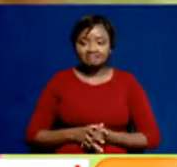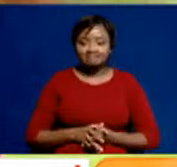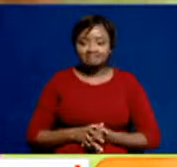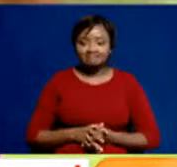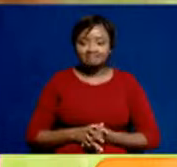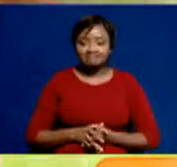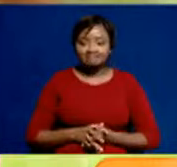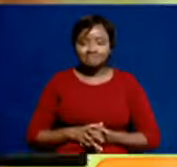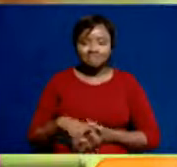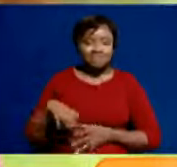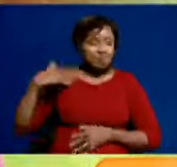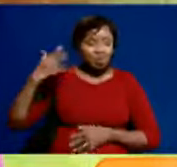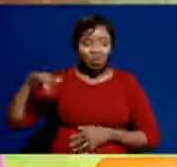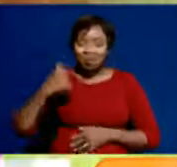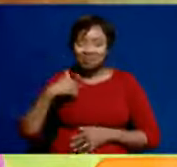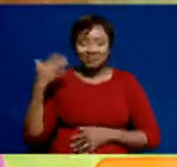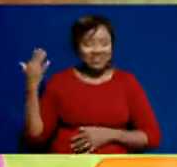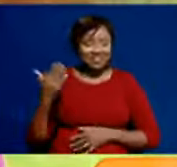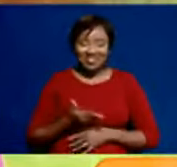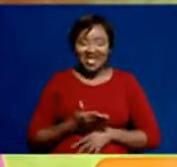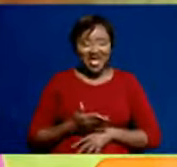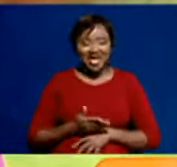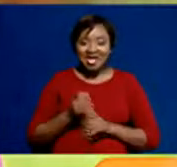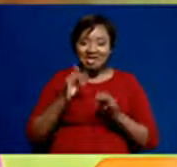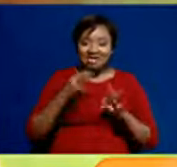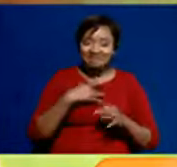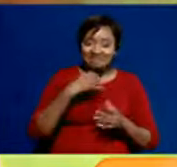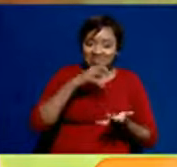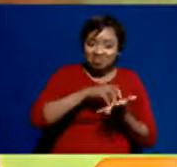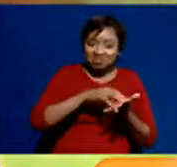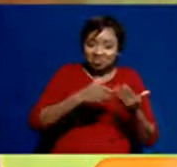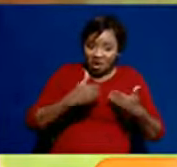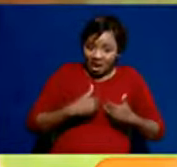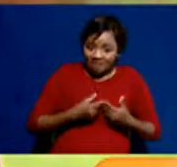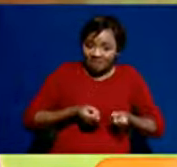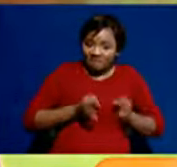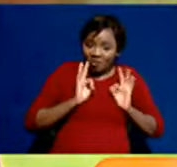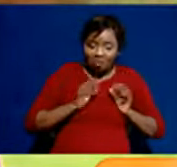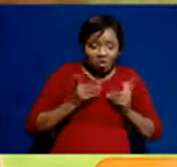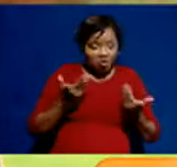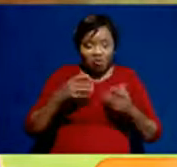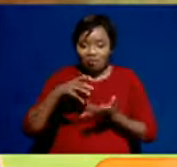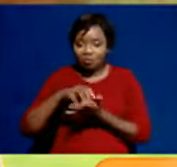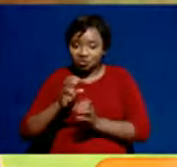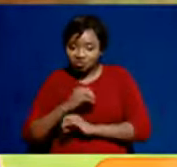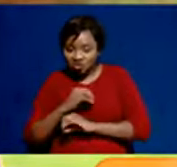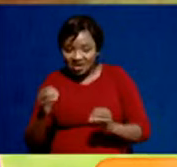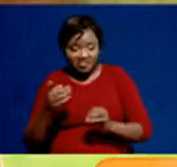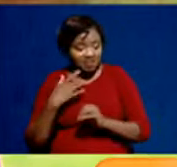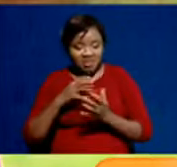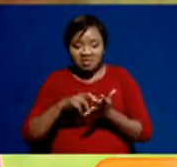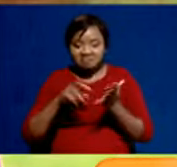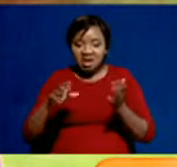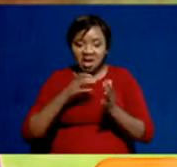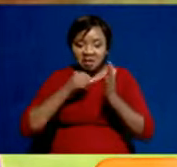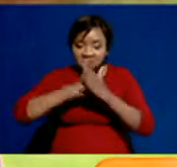Yeah. I'm always in that space, whether in office, former office, or out of office. I've never left.